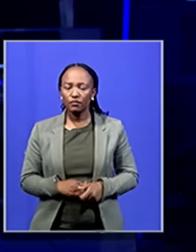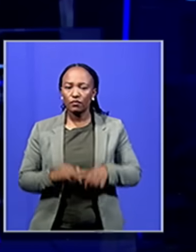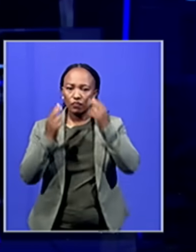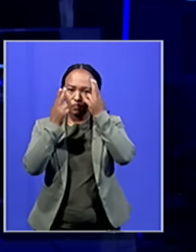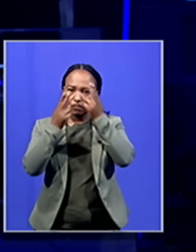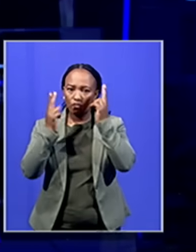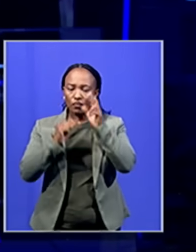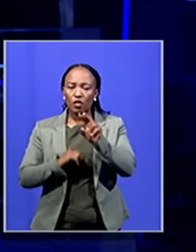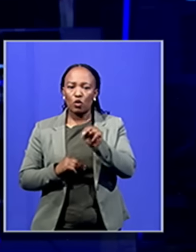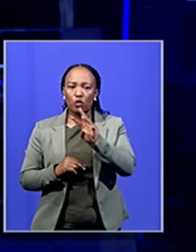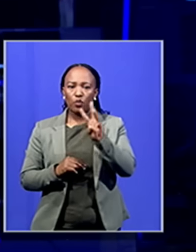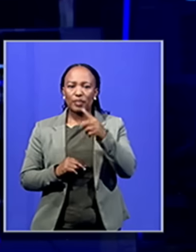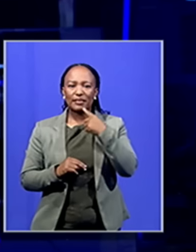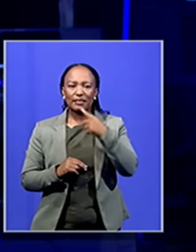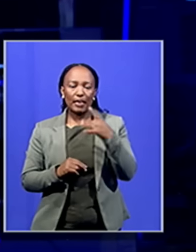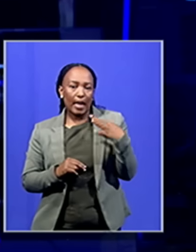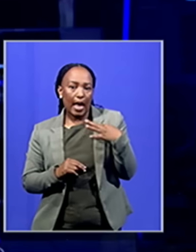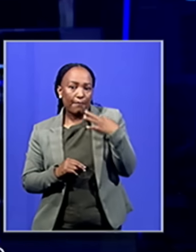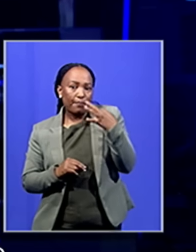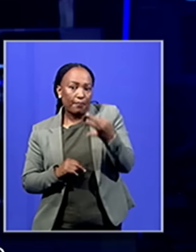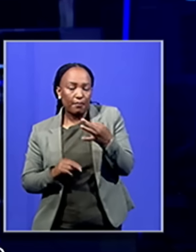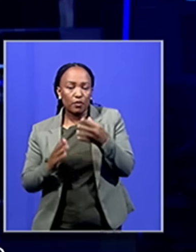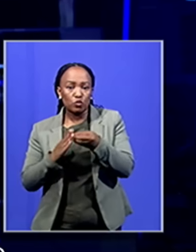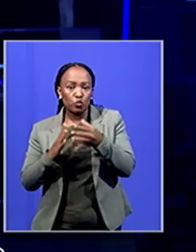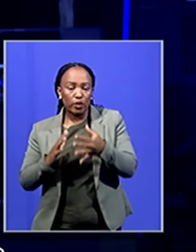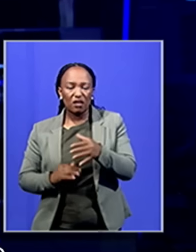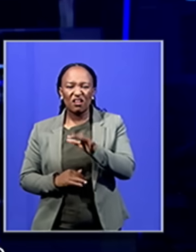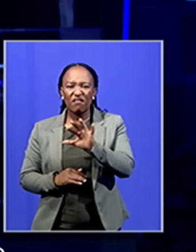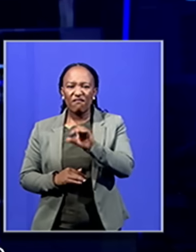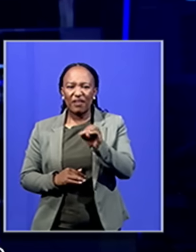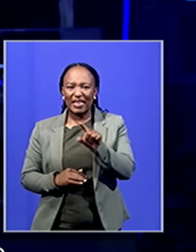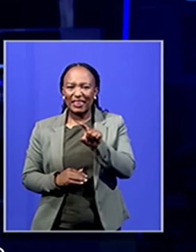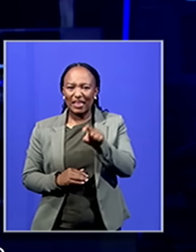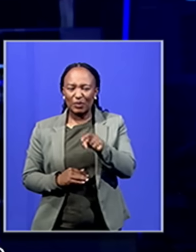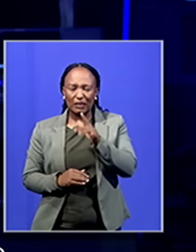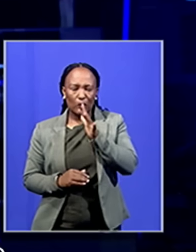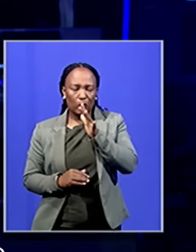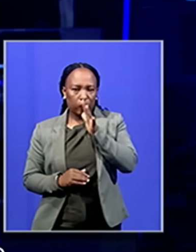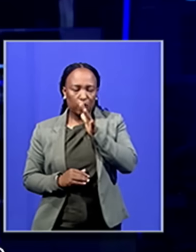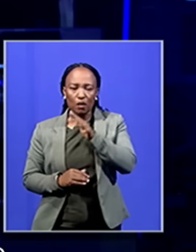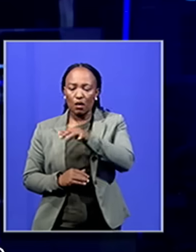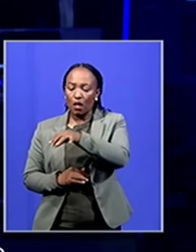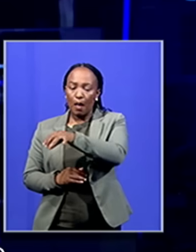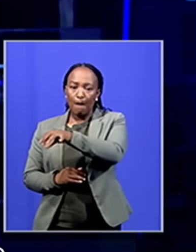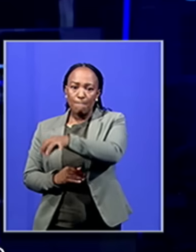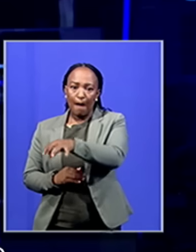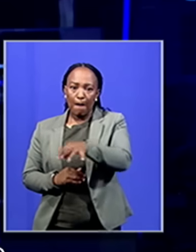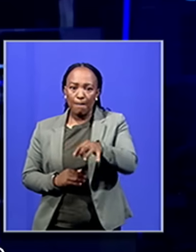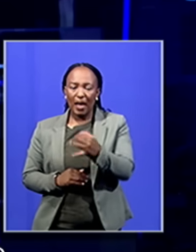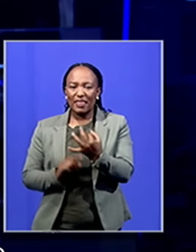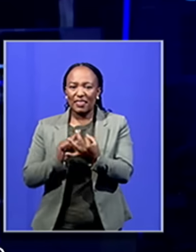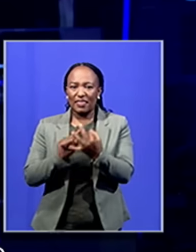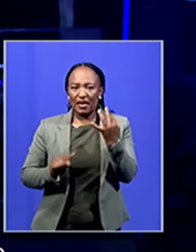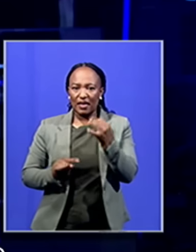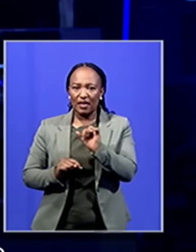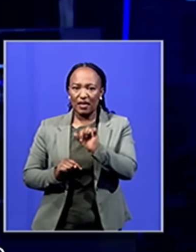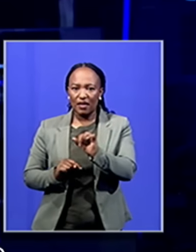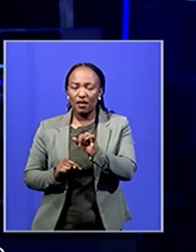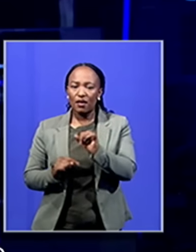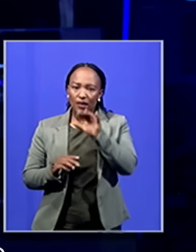University ya Northwest e re fumane dikopo tse fetang halofo ya milione dikhampaseng tsa yona tse tharo empa ke baithuti ba batjha ba dikete